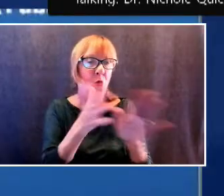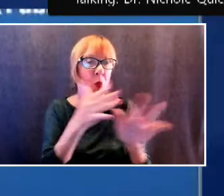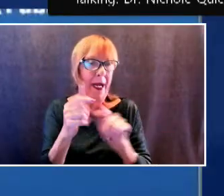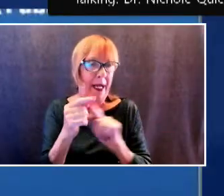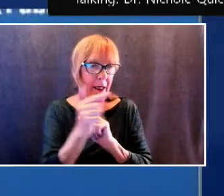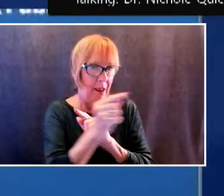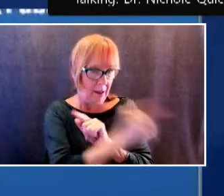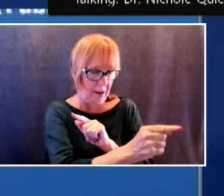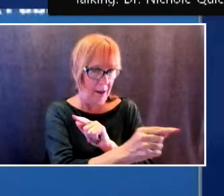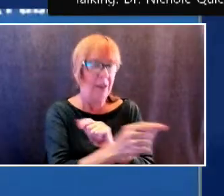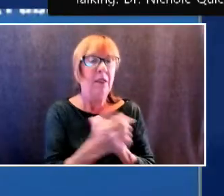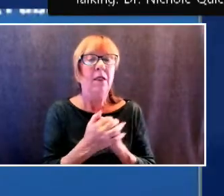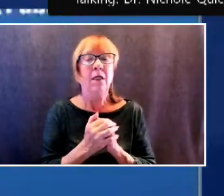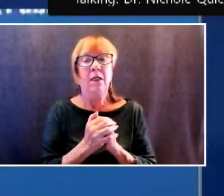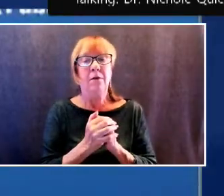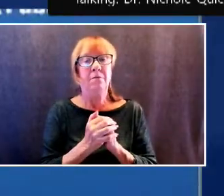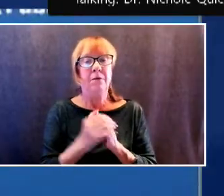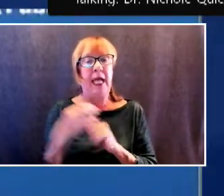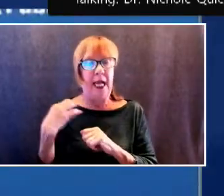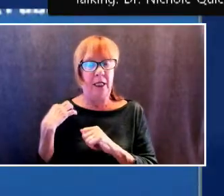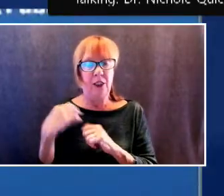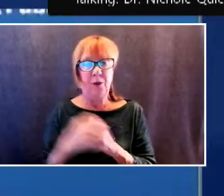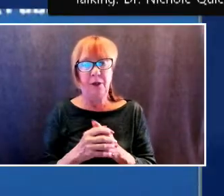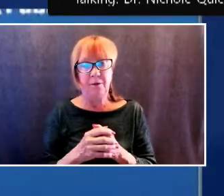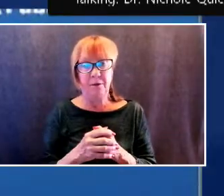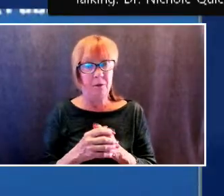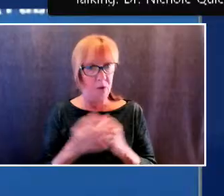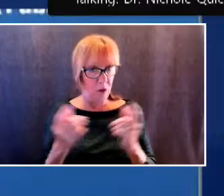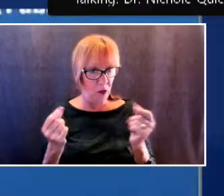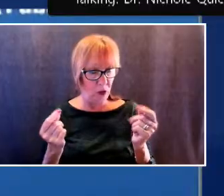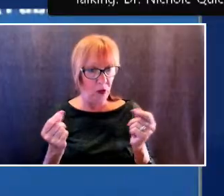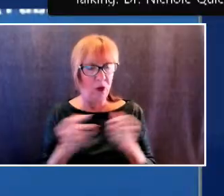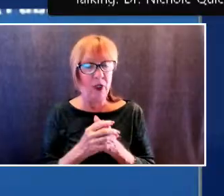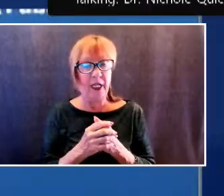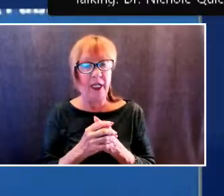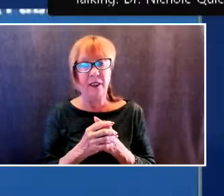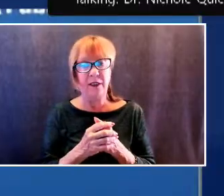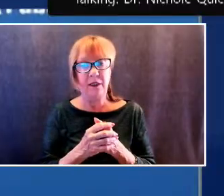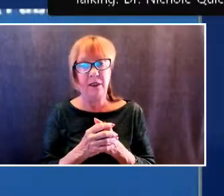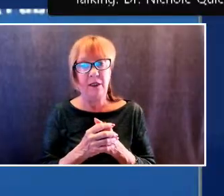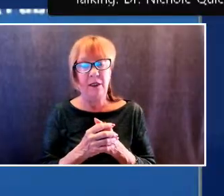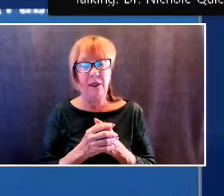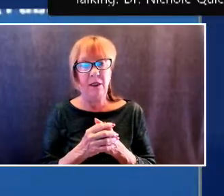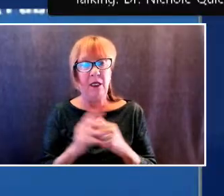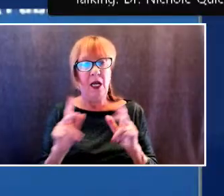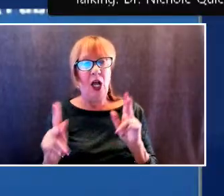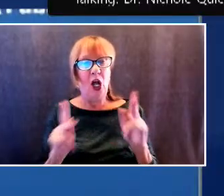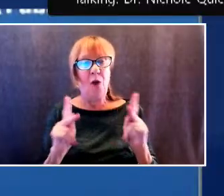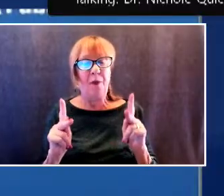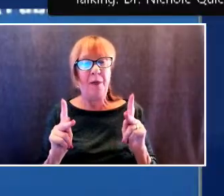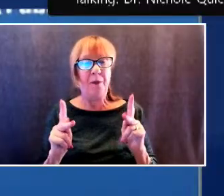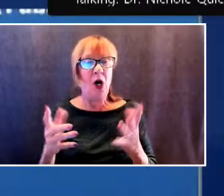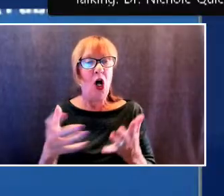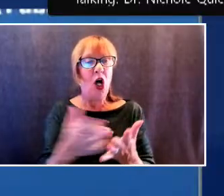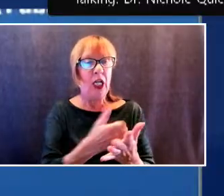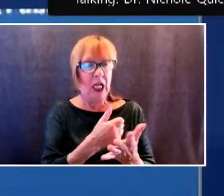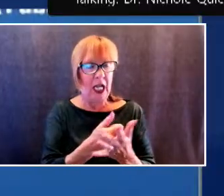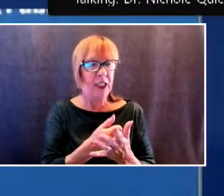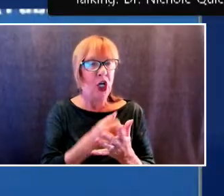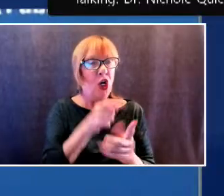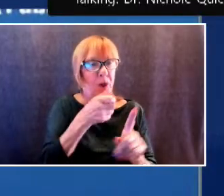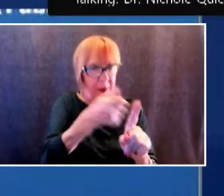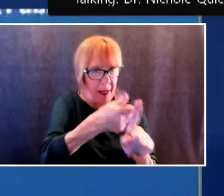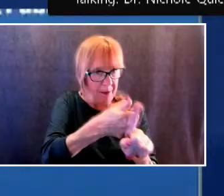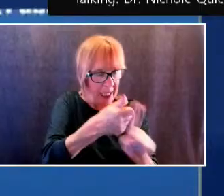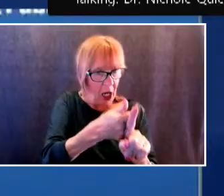free program. The way this works is that folks will self-collect soil from 4 different places in their